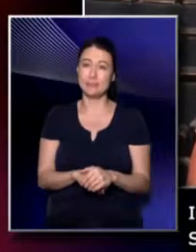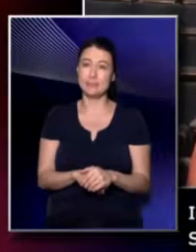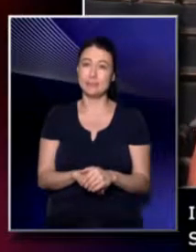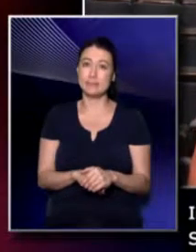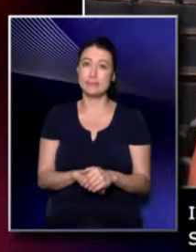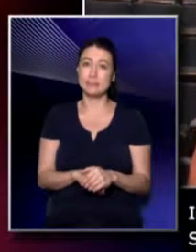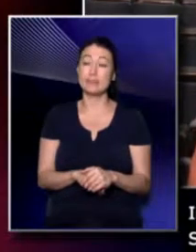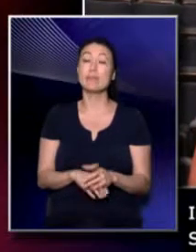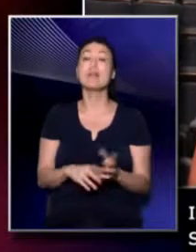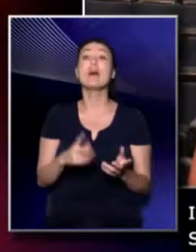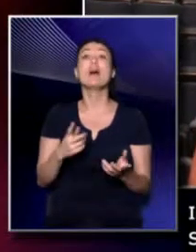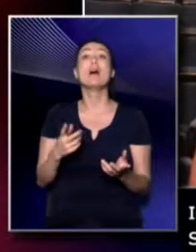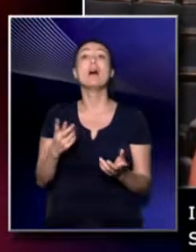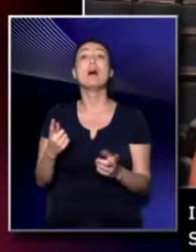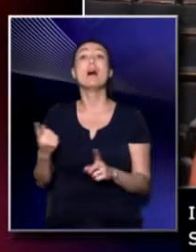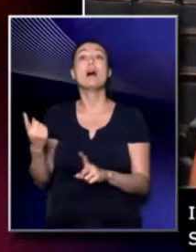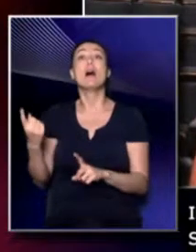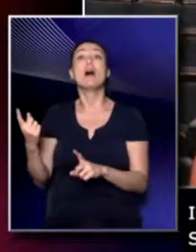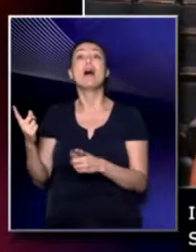An additional